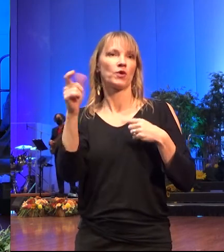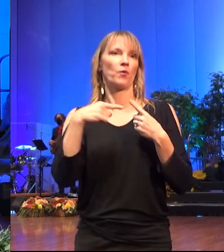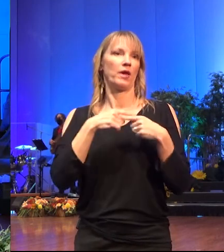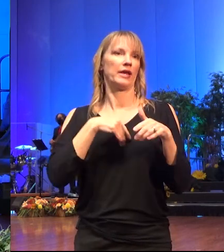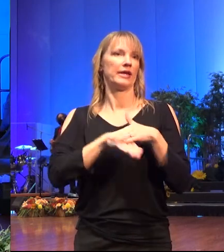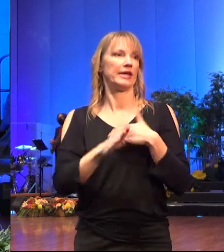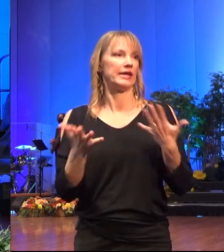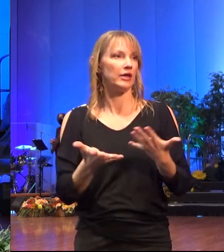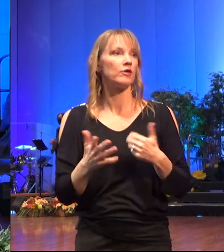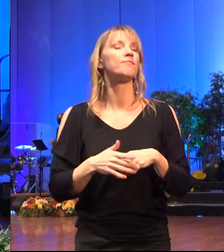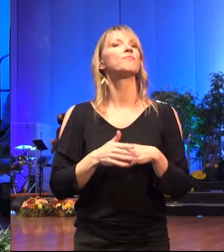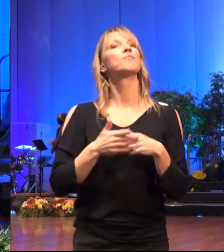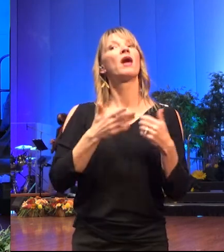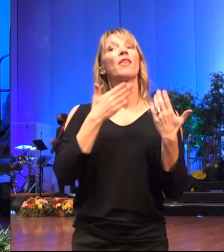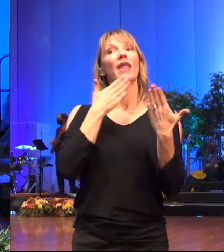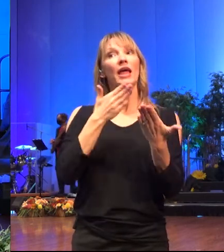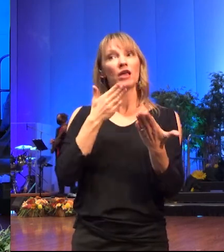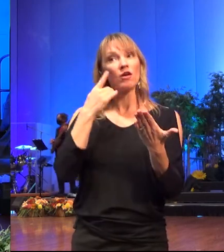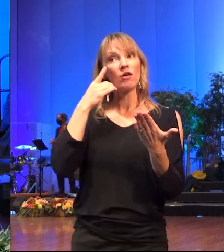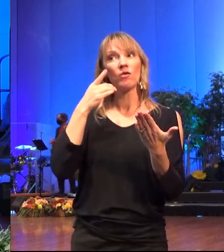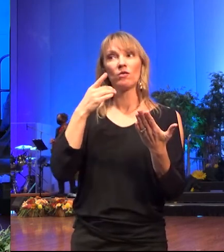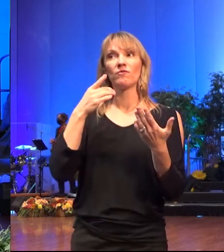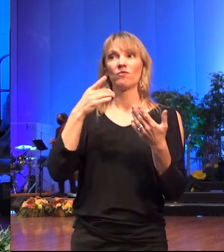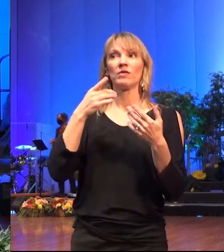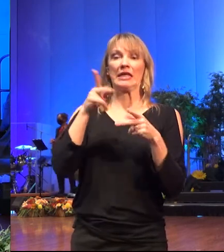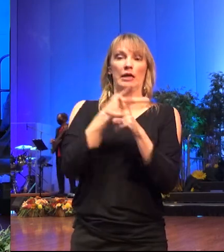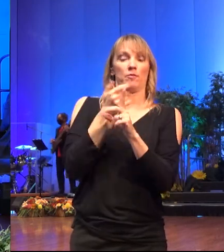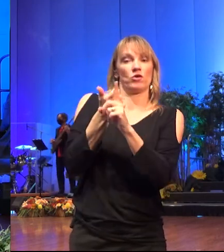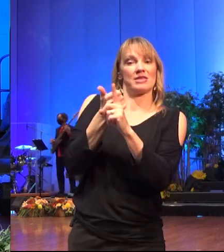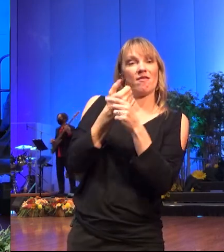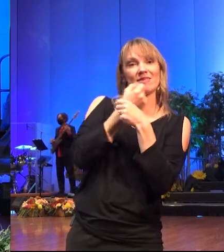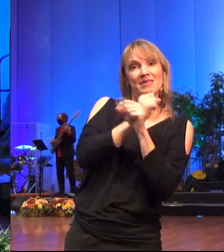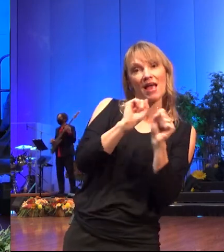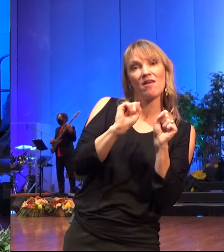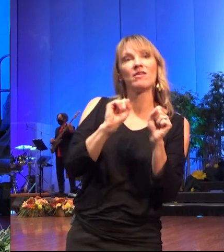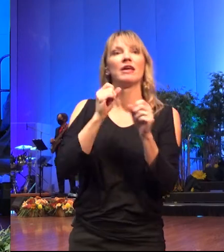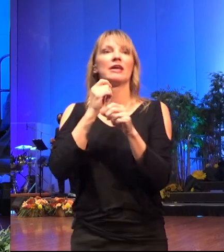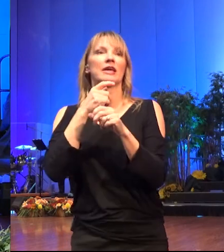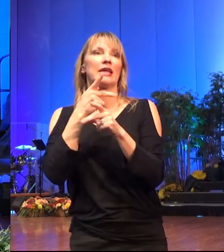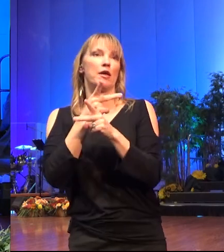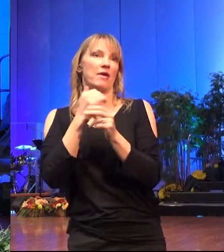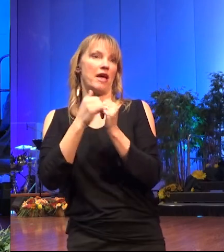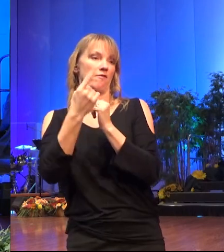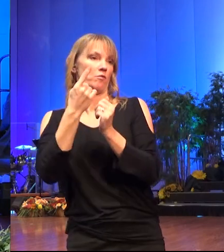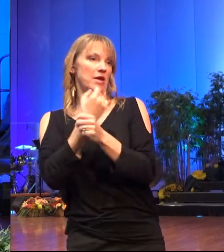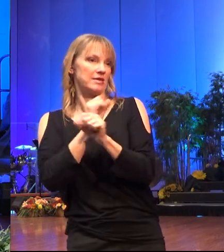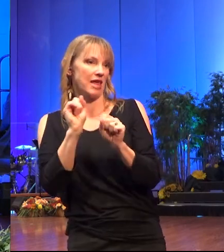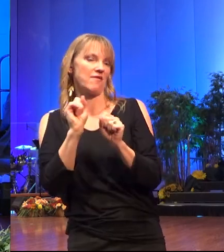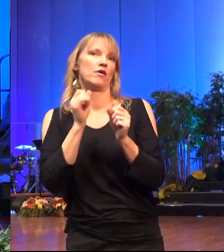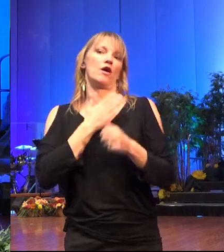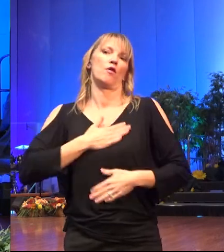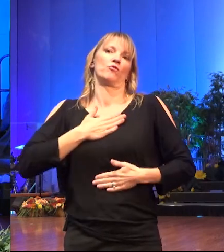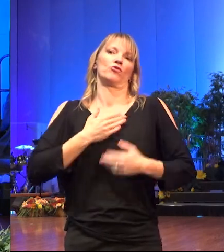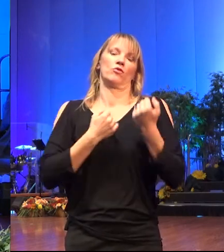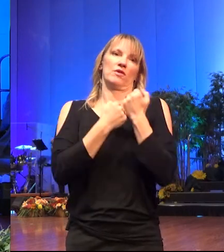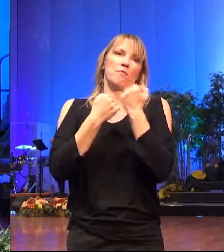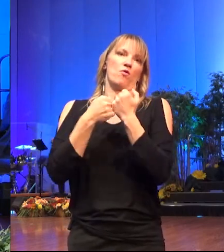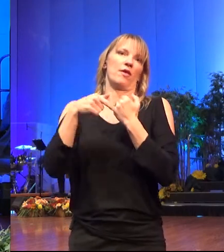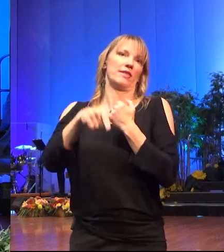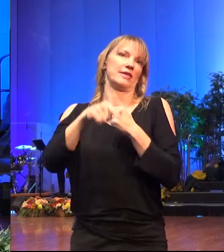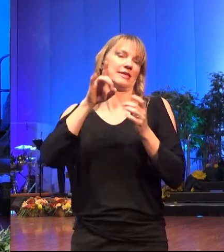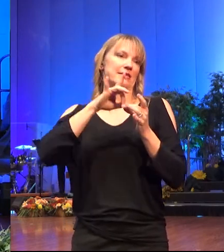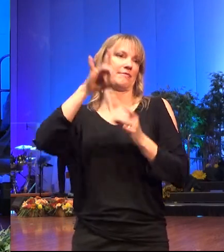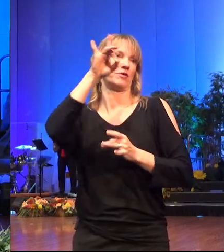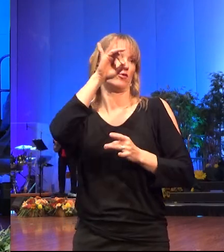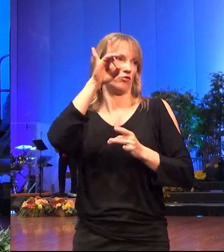in here. But in the meantime, thanks for keeping yourself safe. Thanks for helping to keep everyone else safe. And thanks for being patient with us. We so appreciate all the support we get